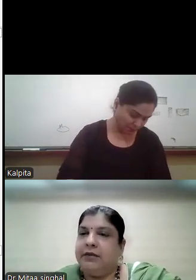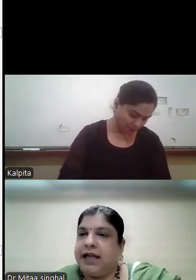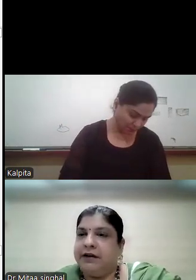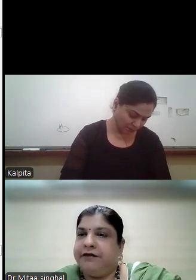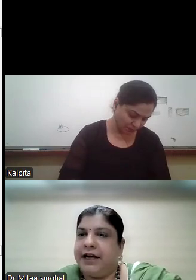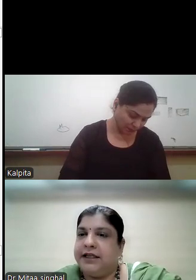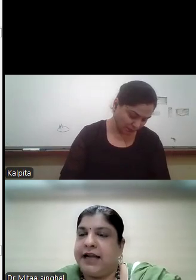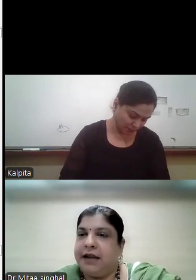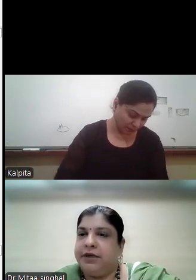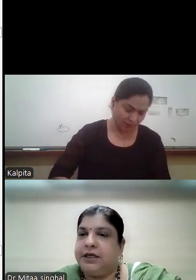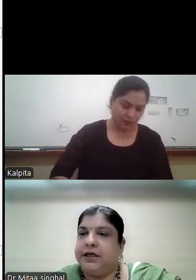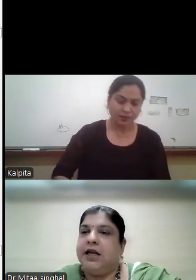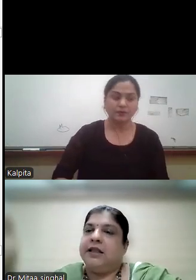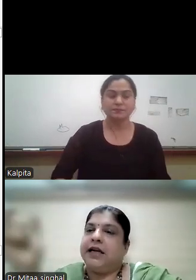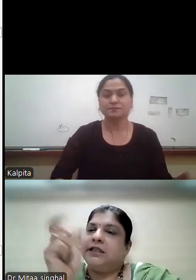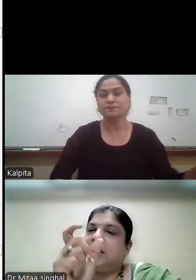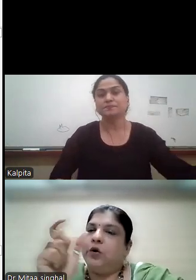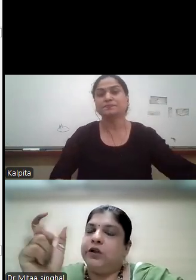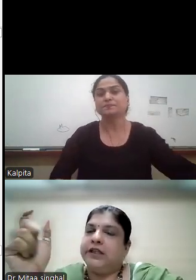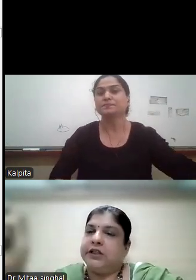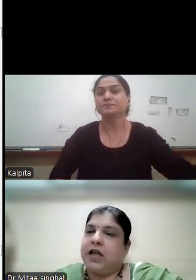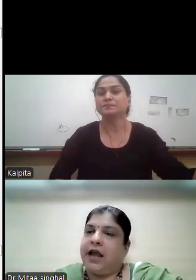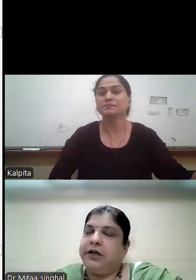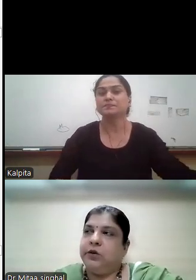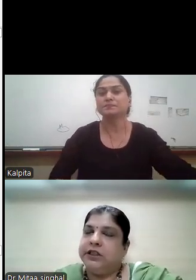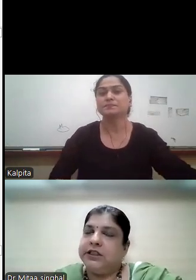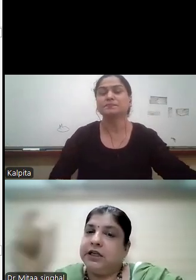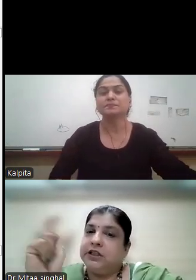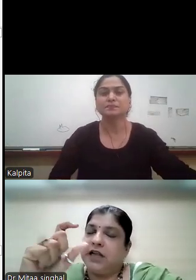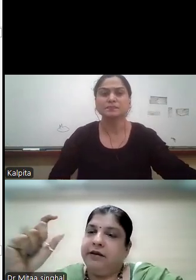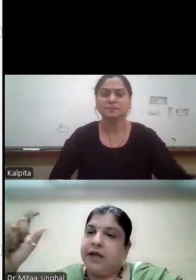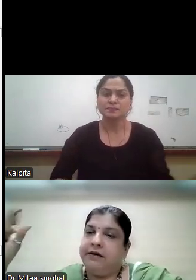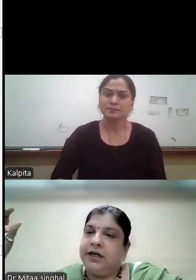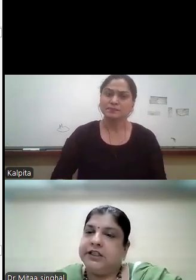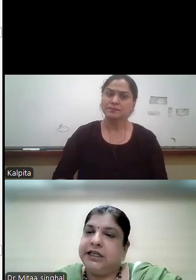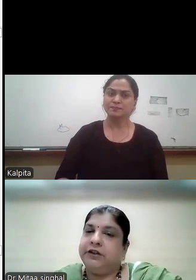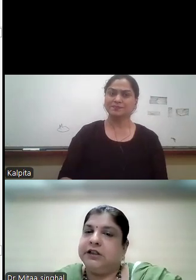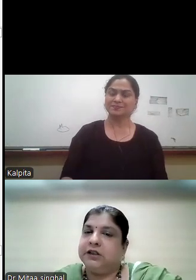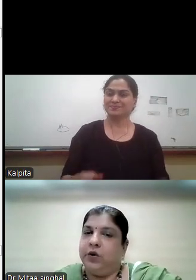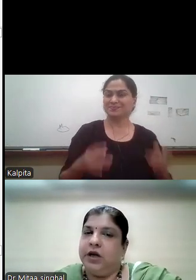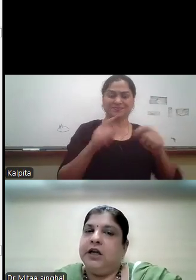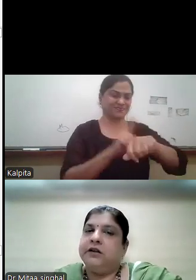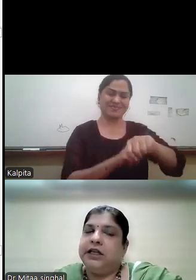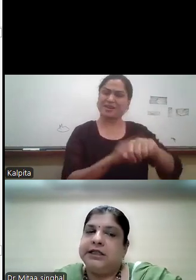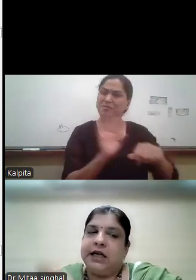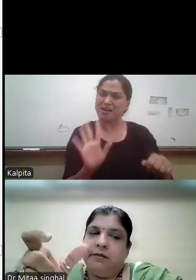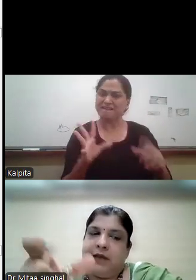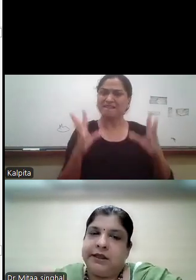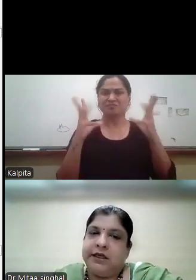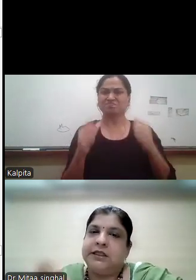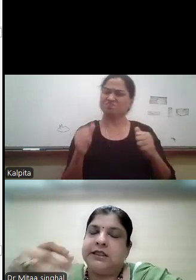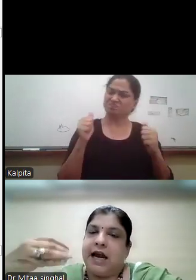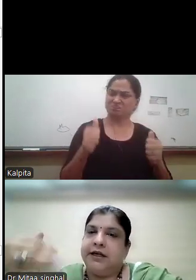is timely. I have defined the time period. That is the dosage. I will do this much time, I will achieve this goal. So these are